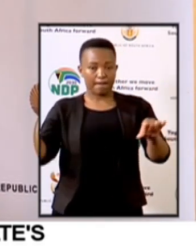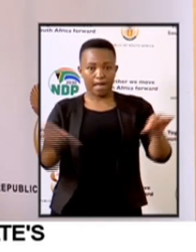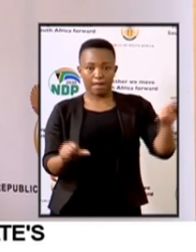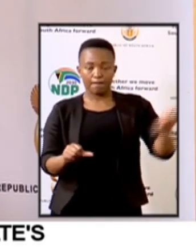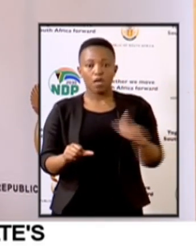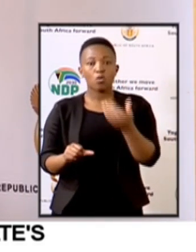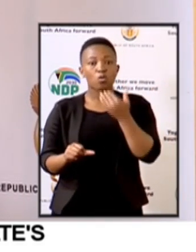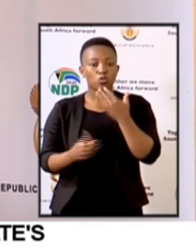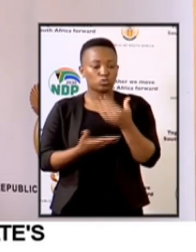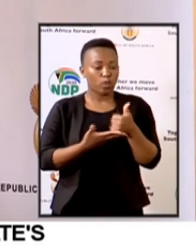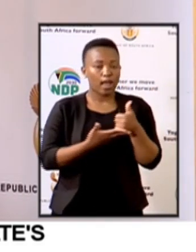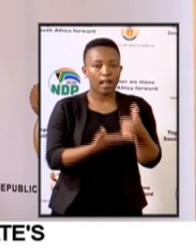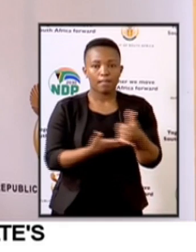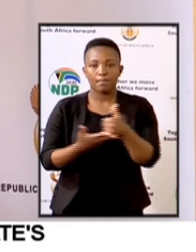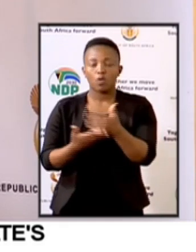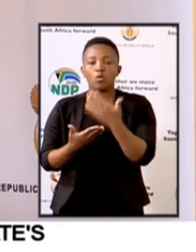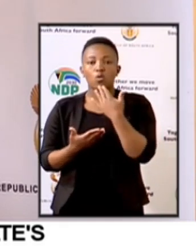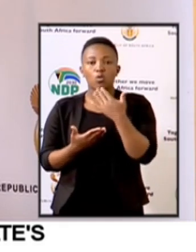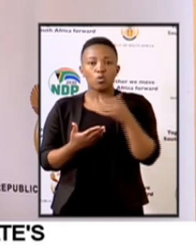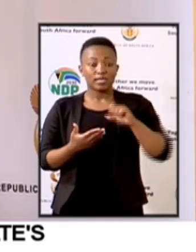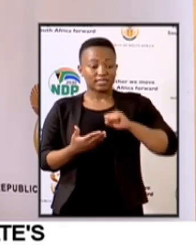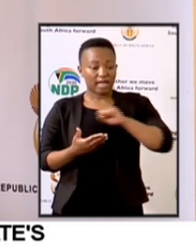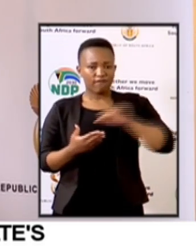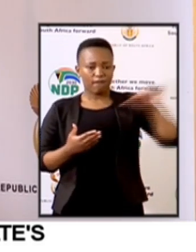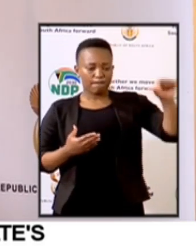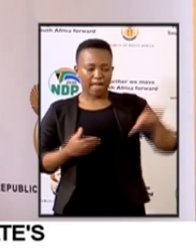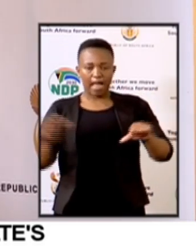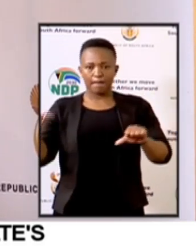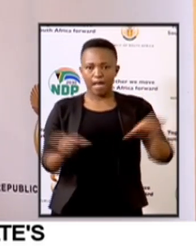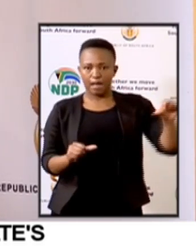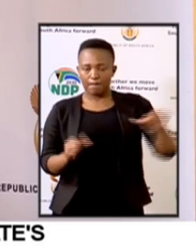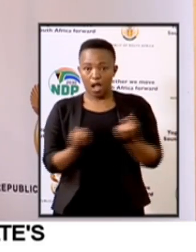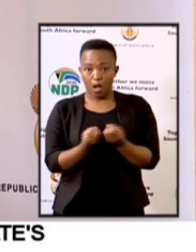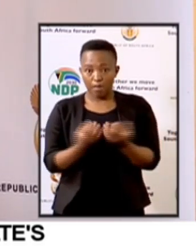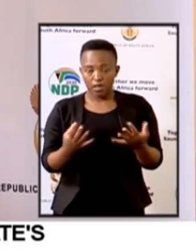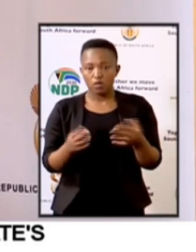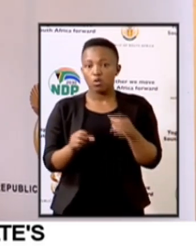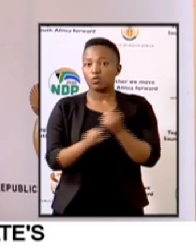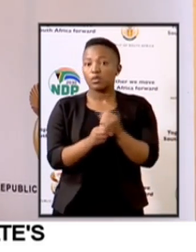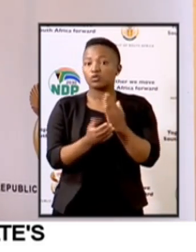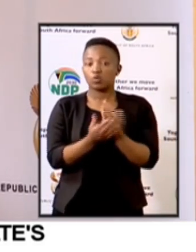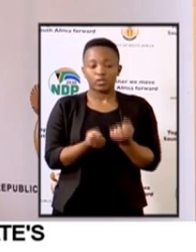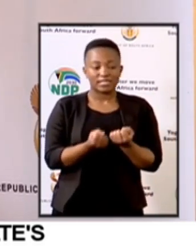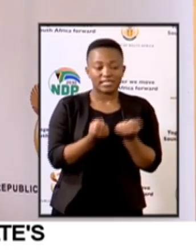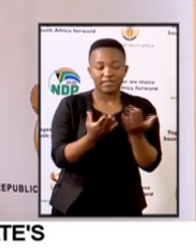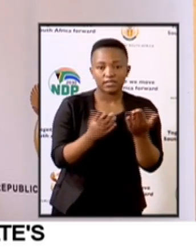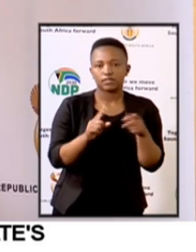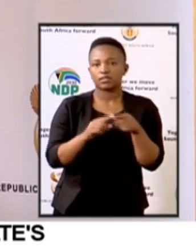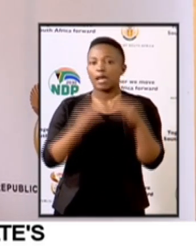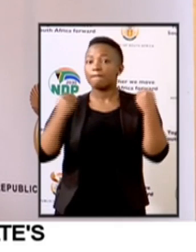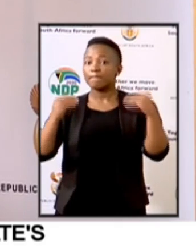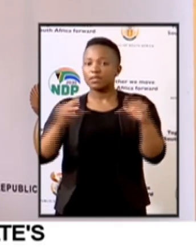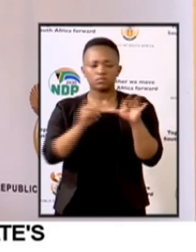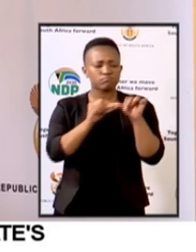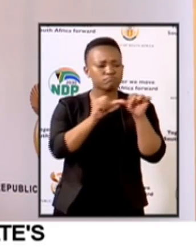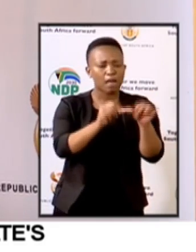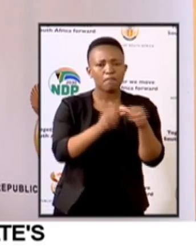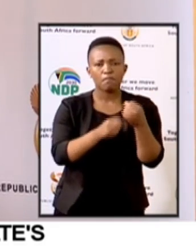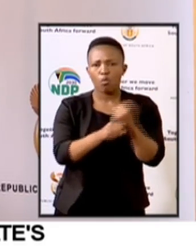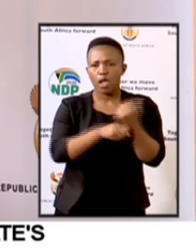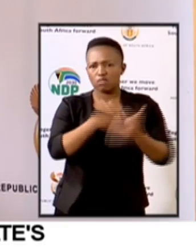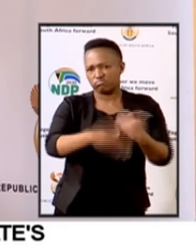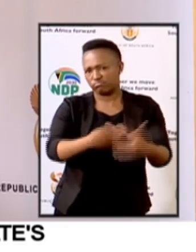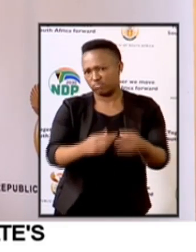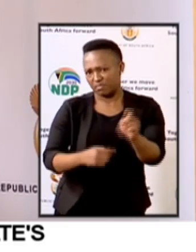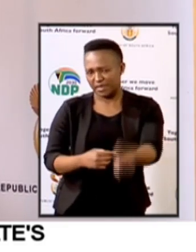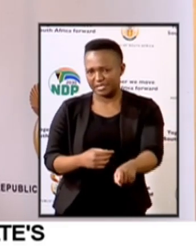in managing the number of employees at the workplace, at the same time to maintain service and business continuity. The schedule